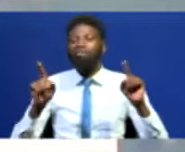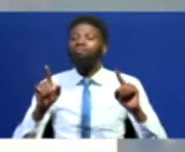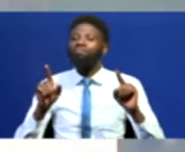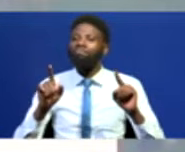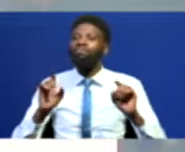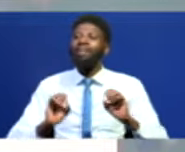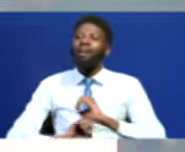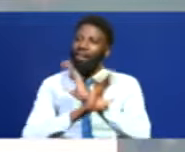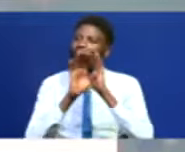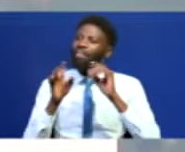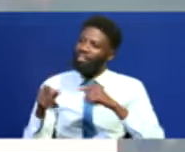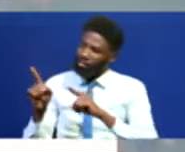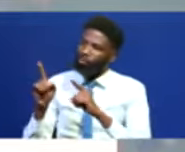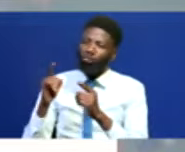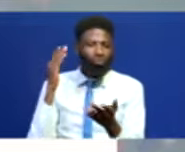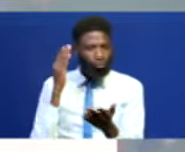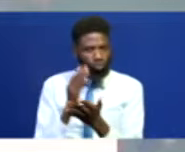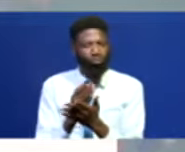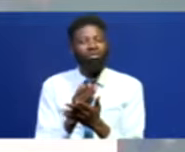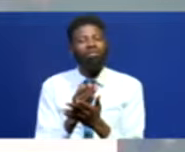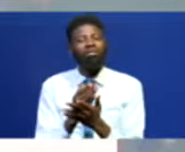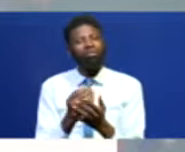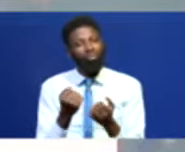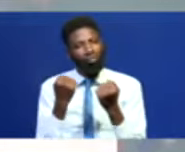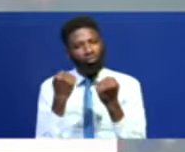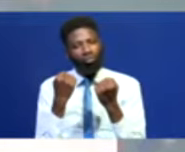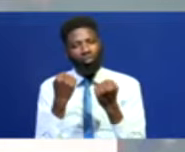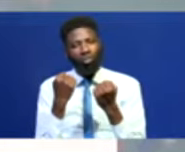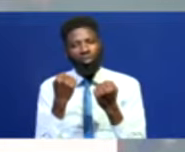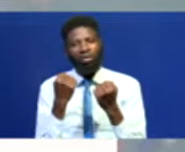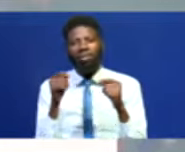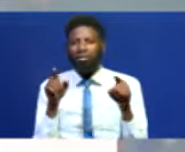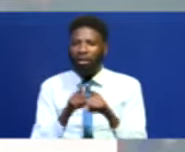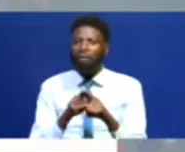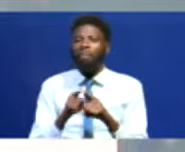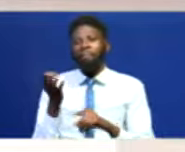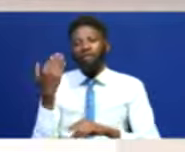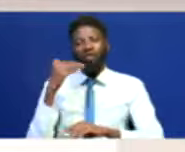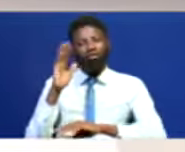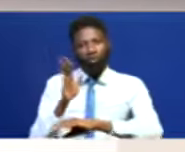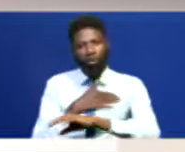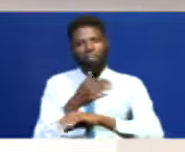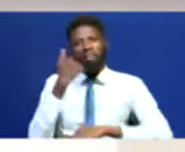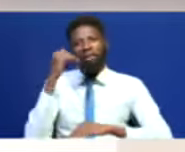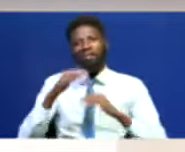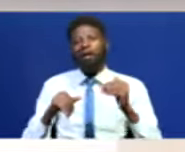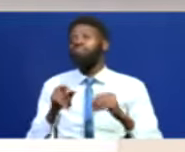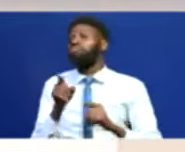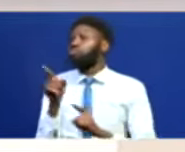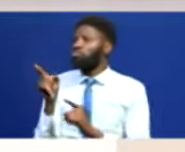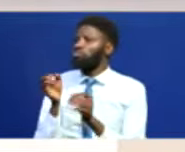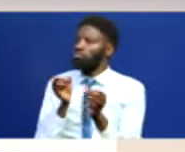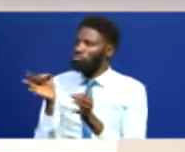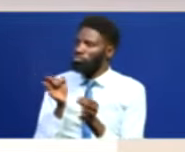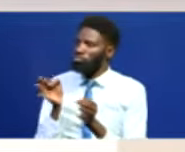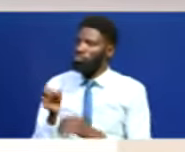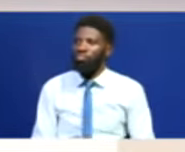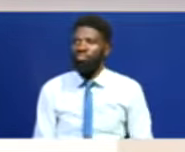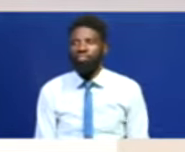clearly he is steady on his grind, just like Badder Than Song would describe. I stay high, I'm never